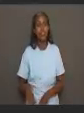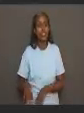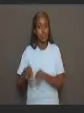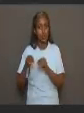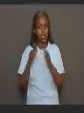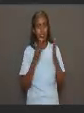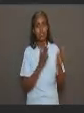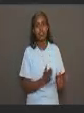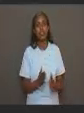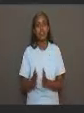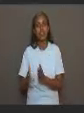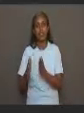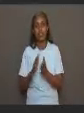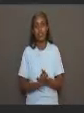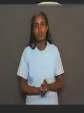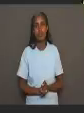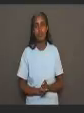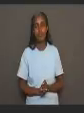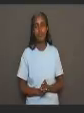Students, let's get ready.